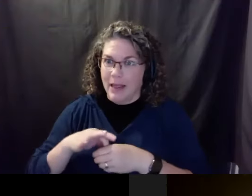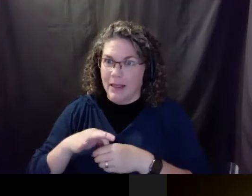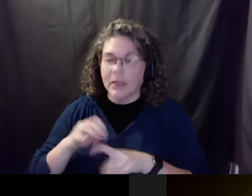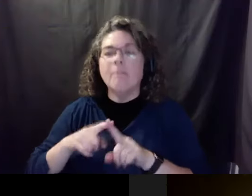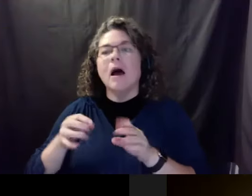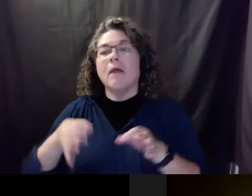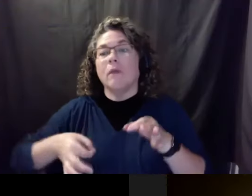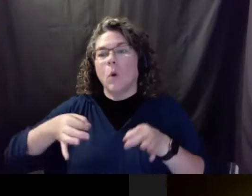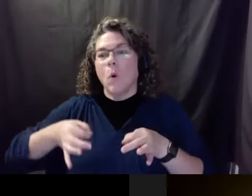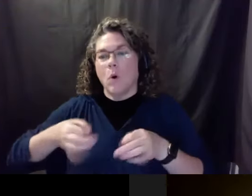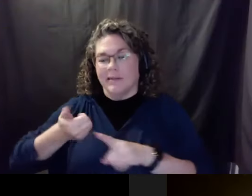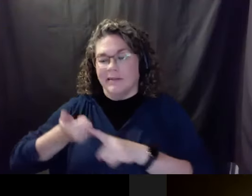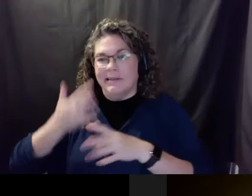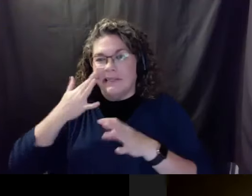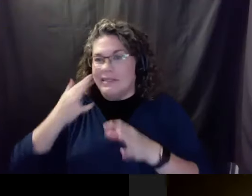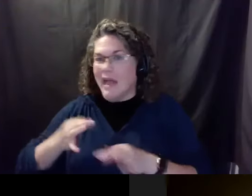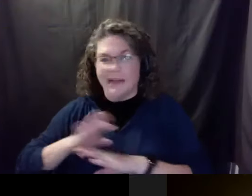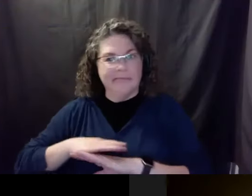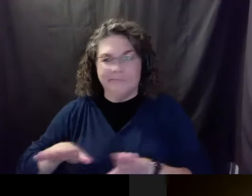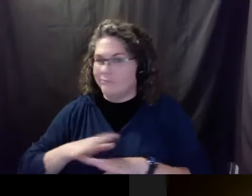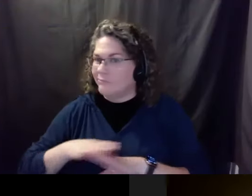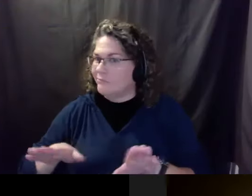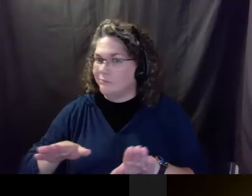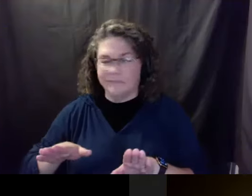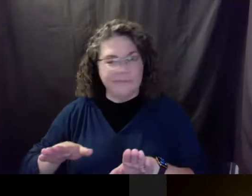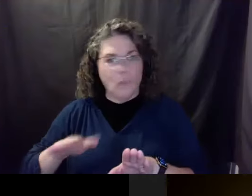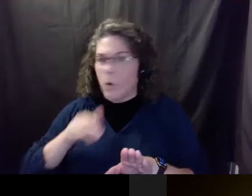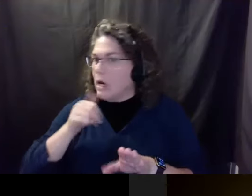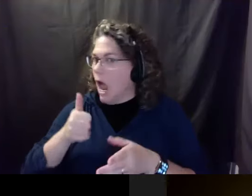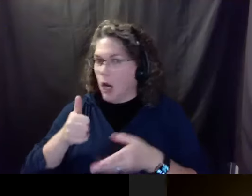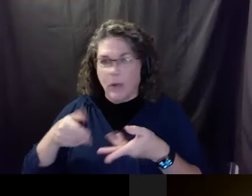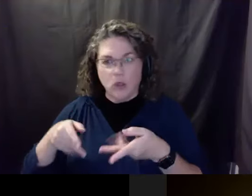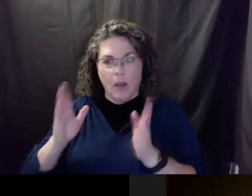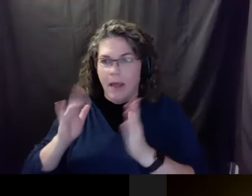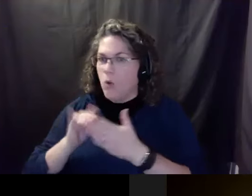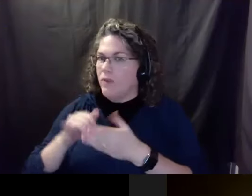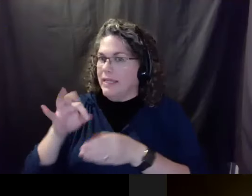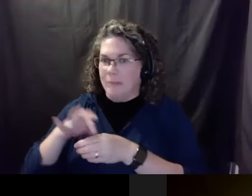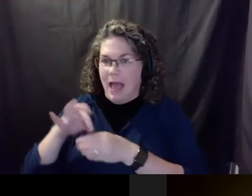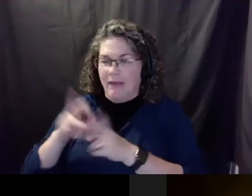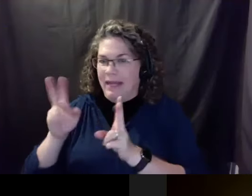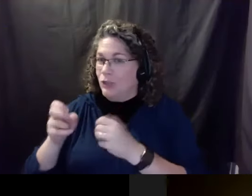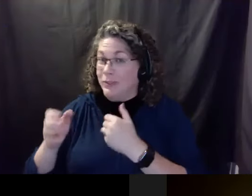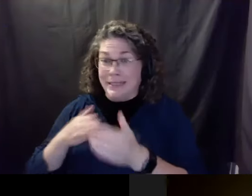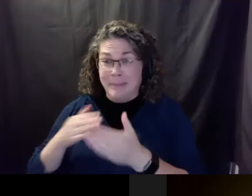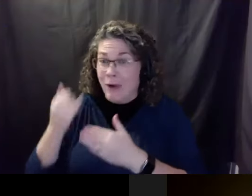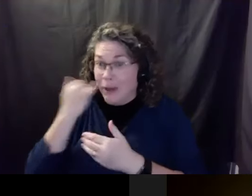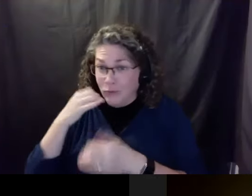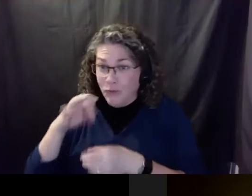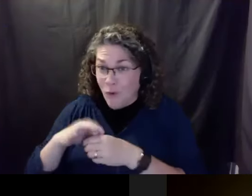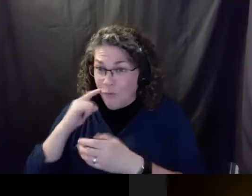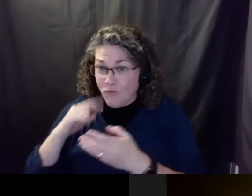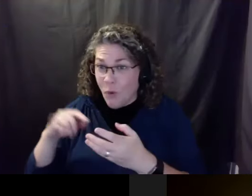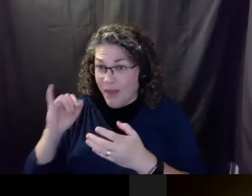decided against having this ballot issue. So even if you vote, whatever you vote for issue 6 will not